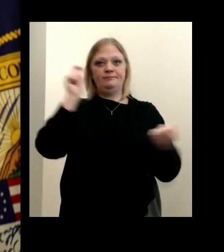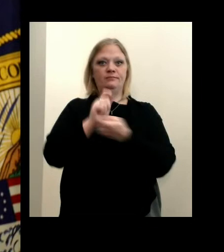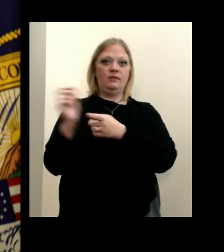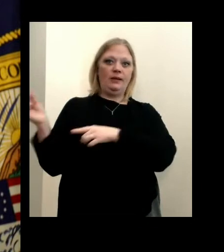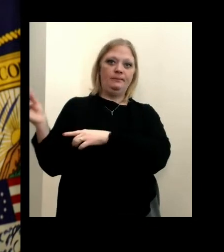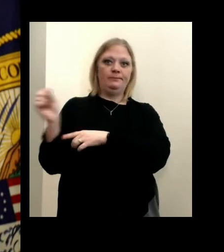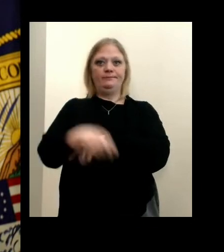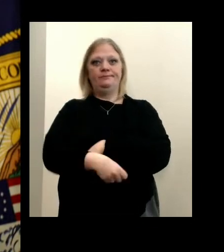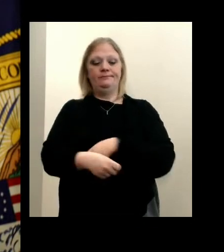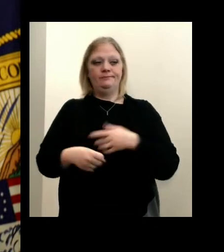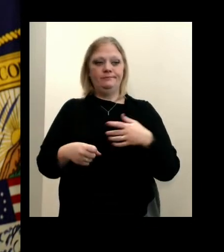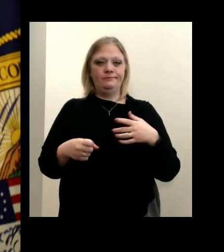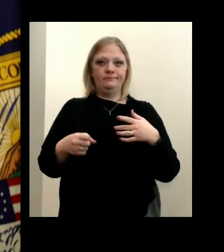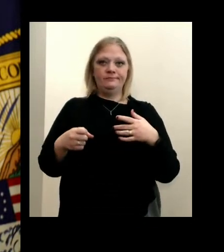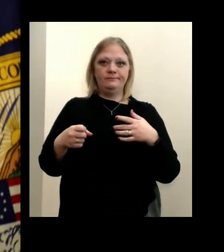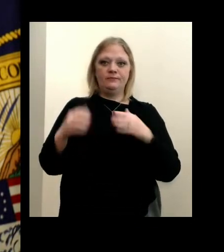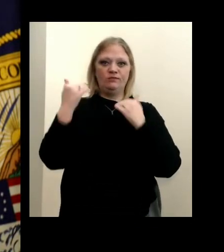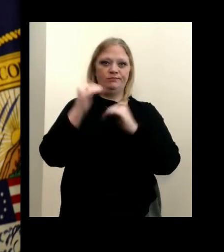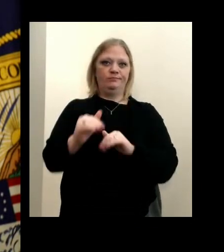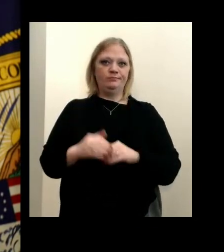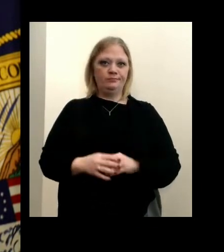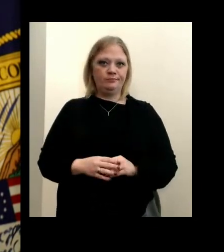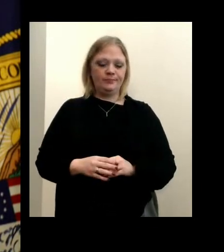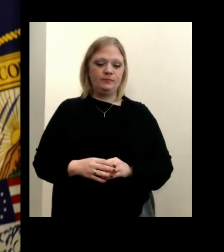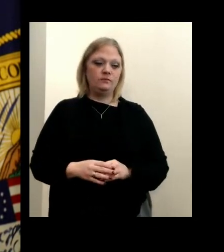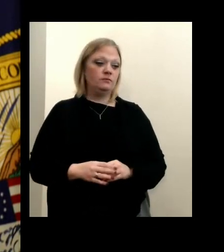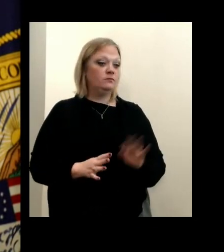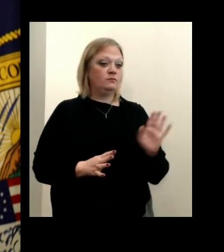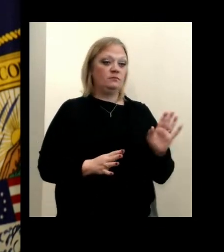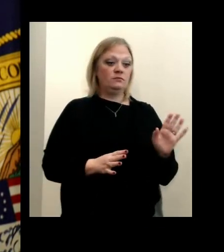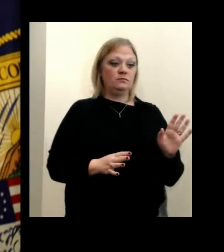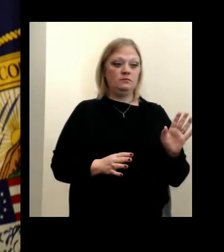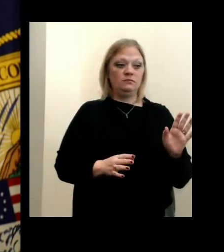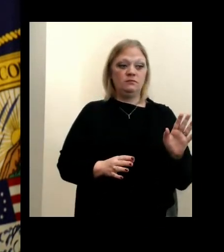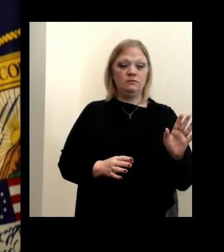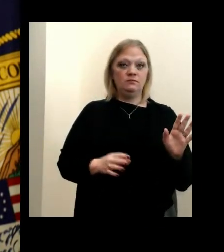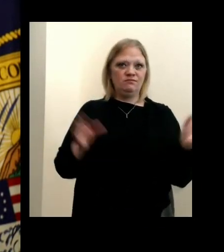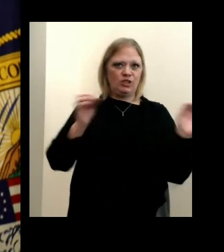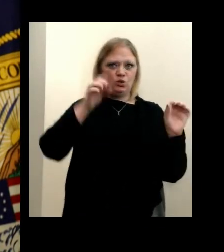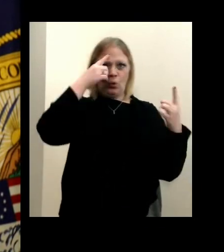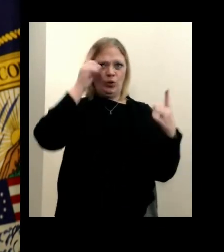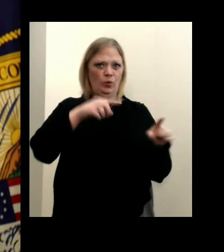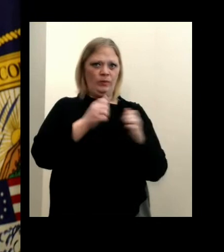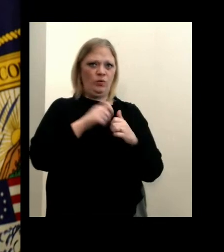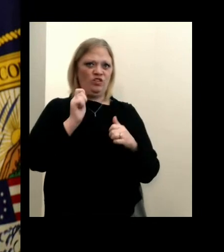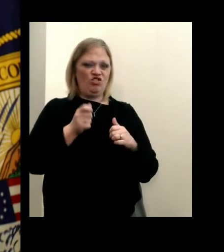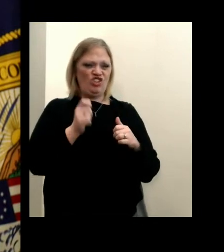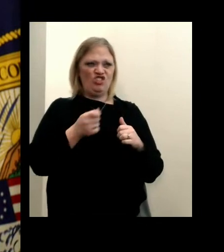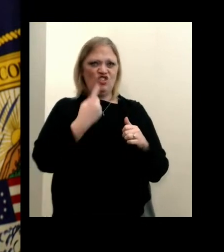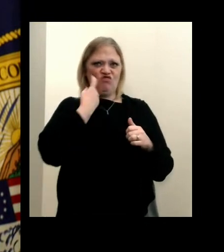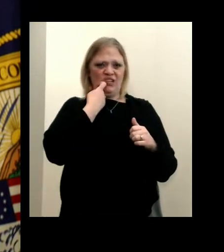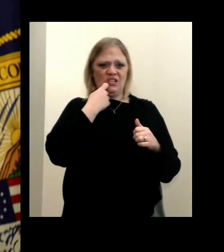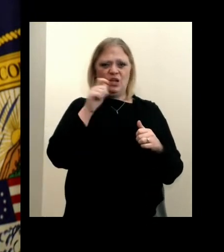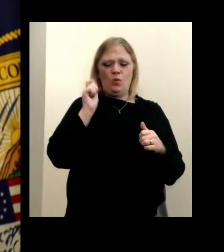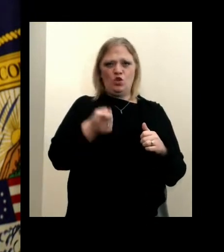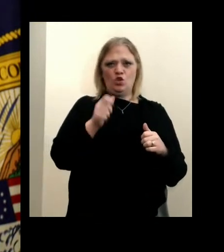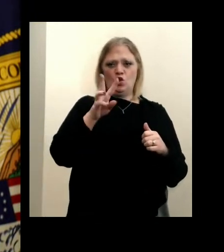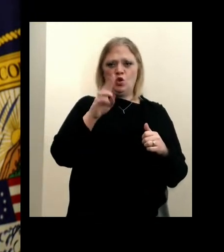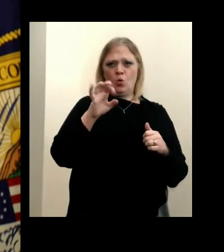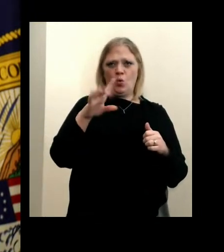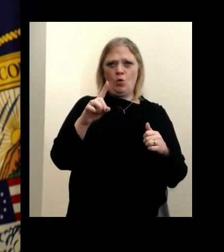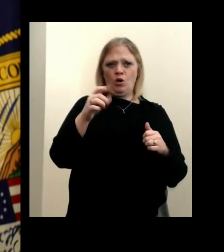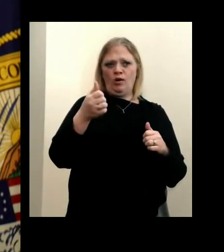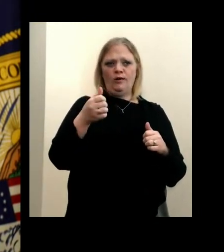orange zone. Well, the one thing I will note is there's no agreement even among judges. The most recent decision was issued by Judge Ward rejecting